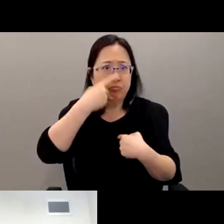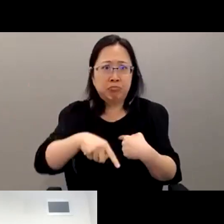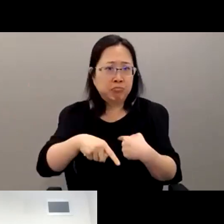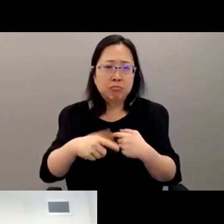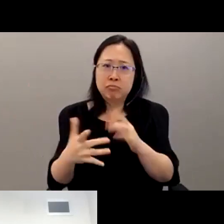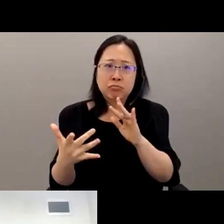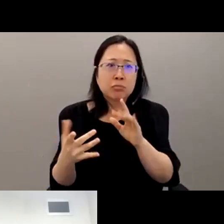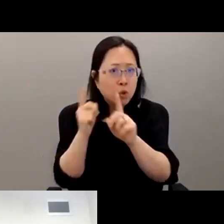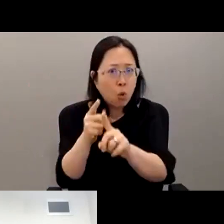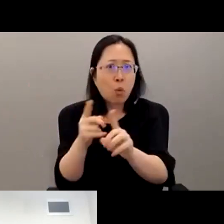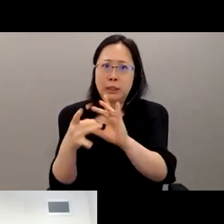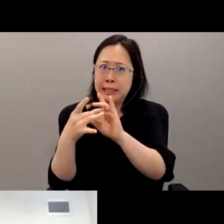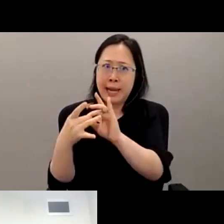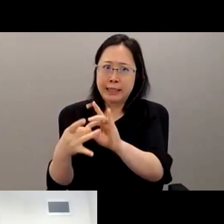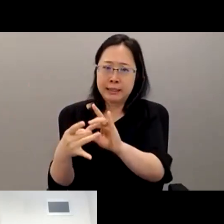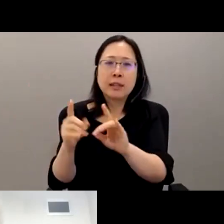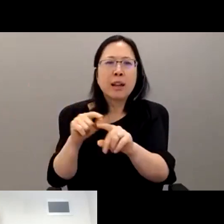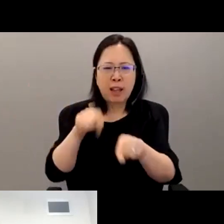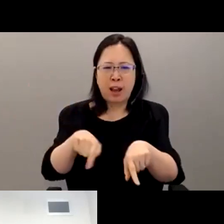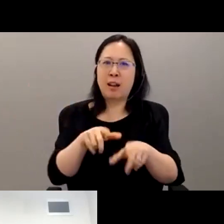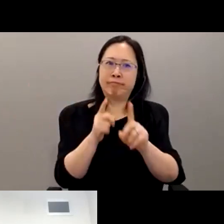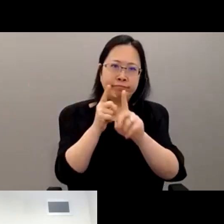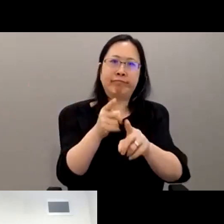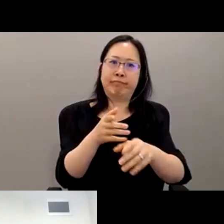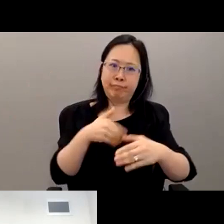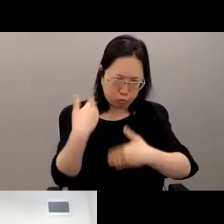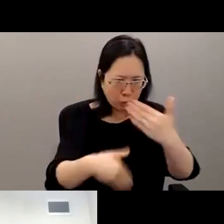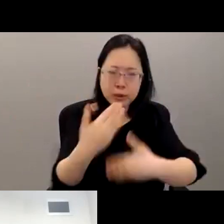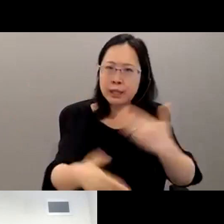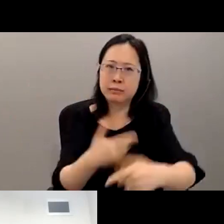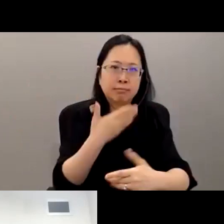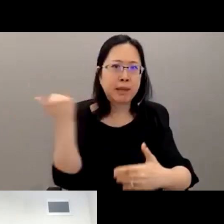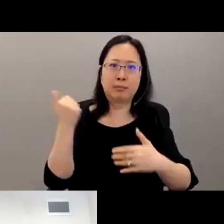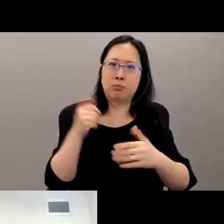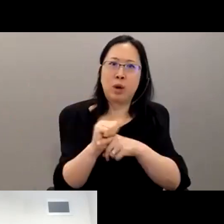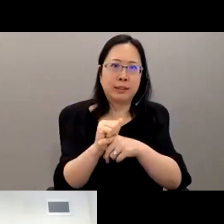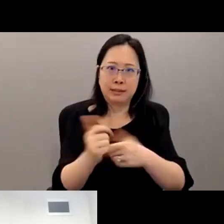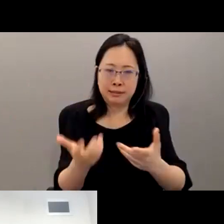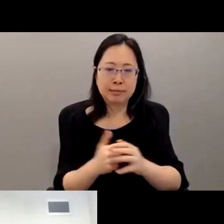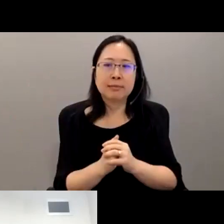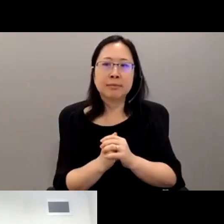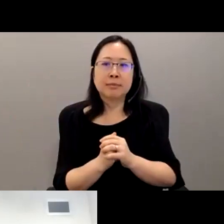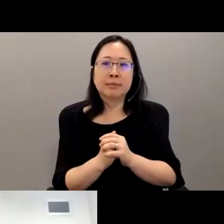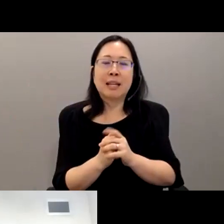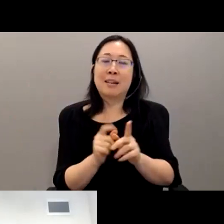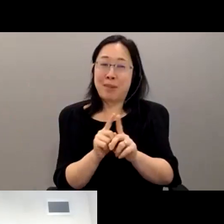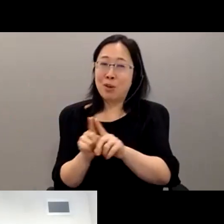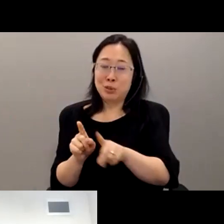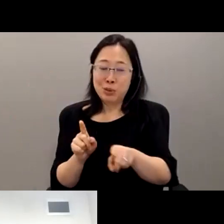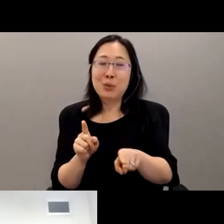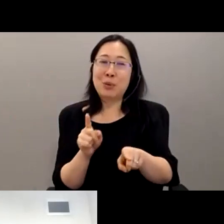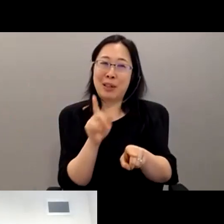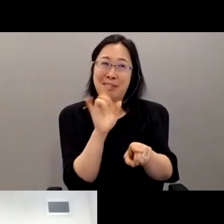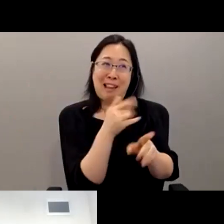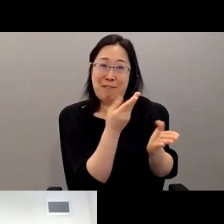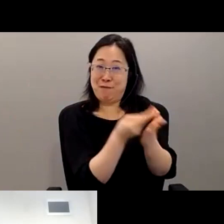connect and be a part of a best practice network and things like that. But often what we have to do is we have to make funding opportunities sort of fit with what